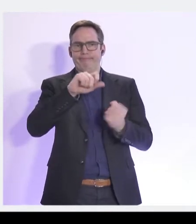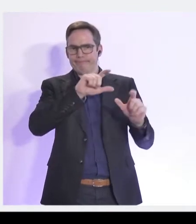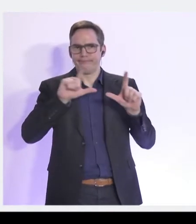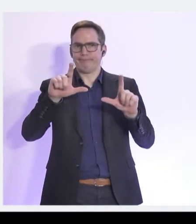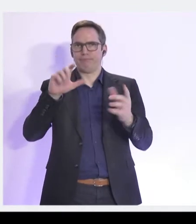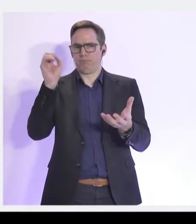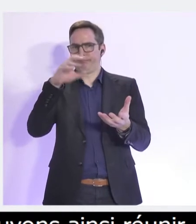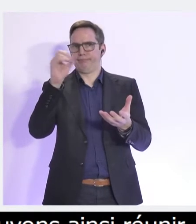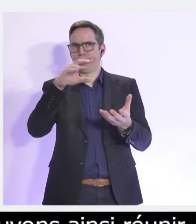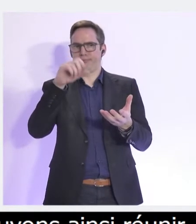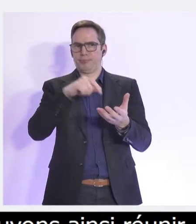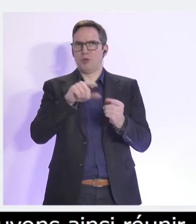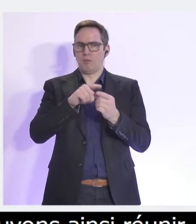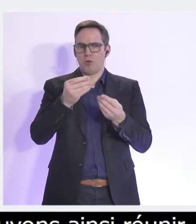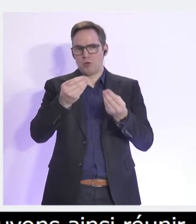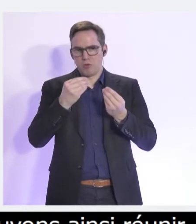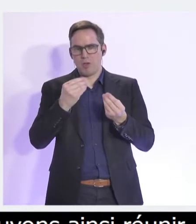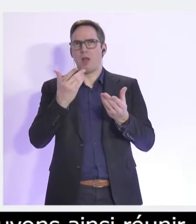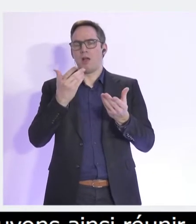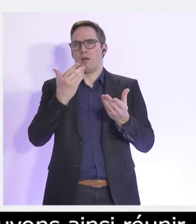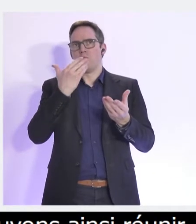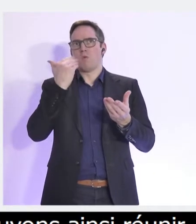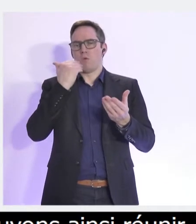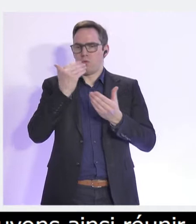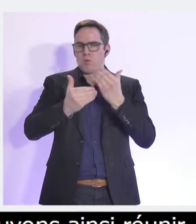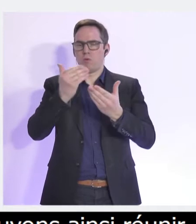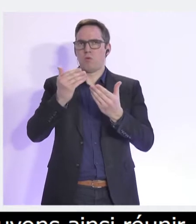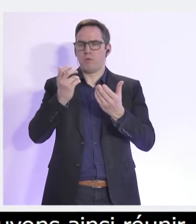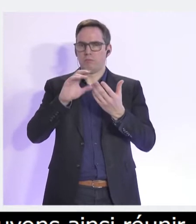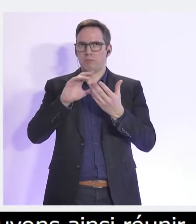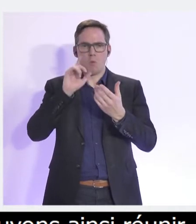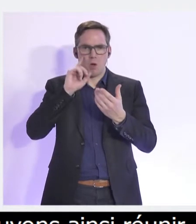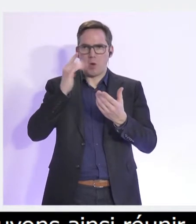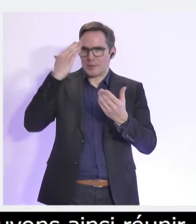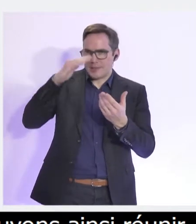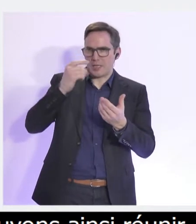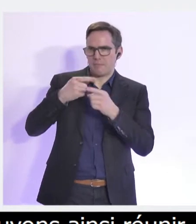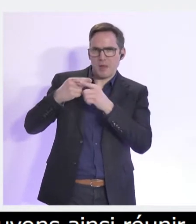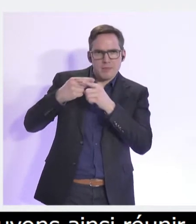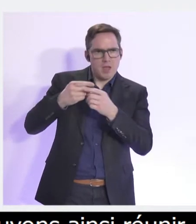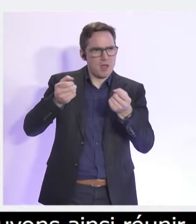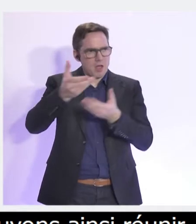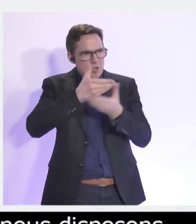this sharing of knowledge and of information from the different